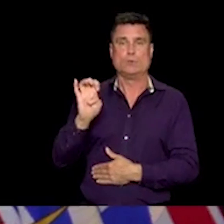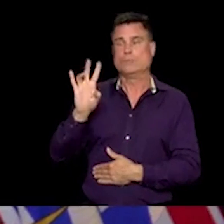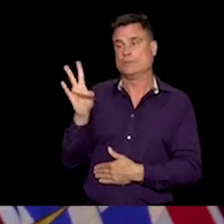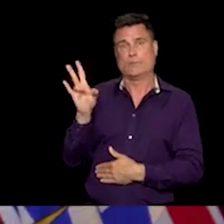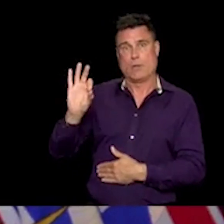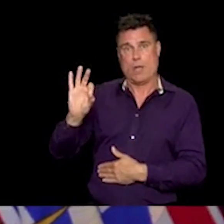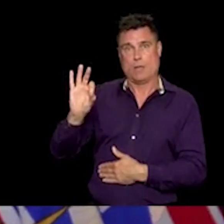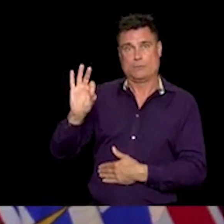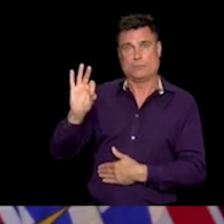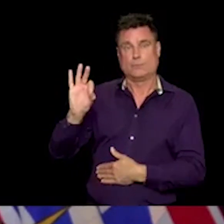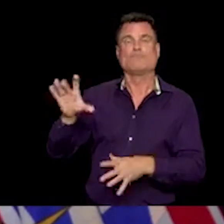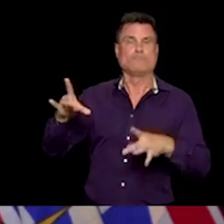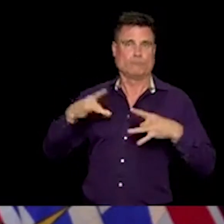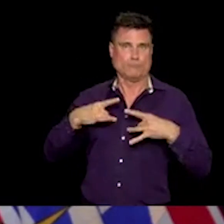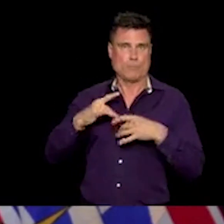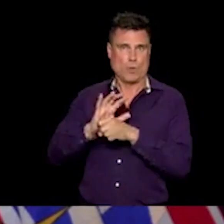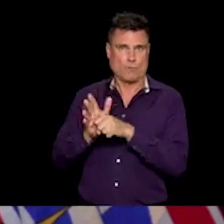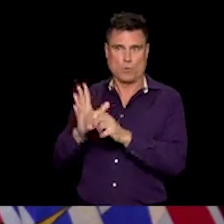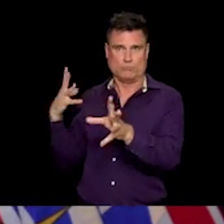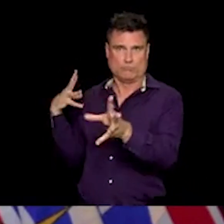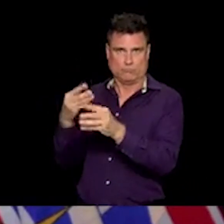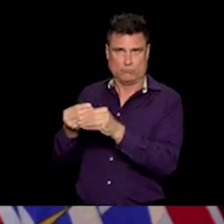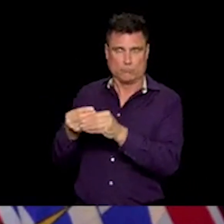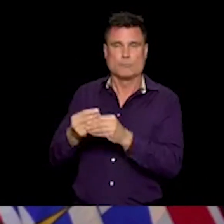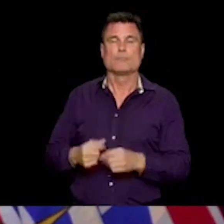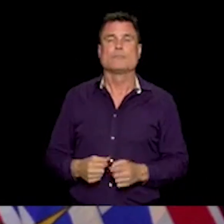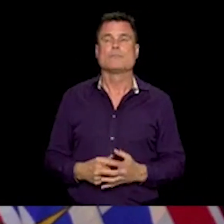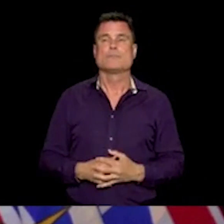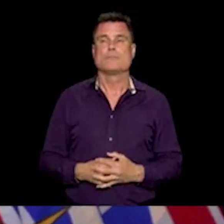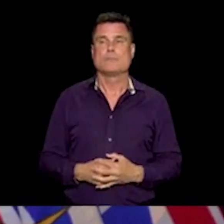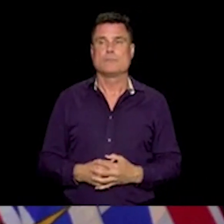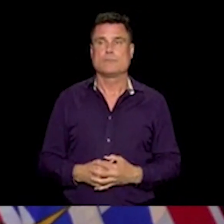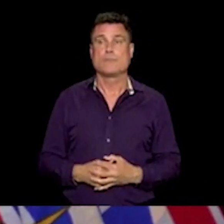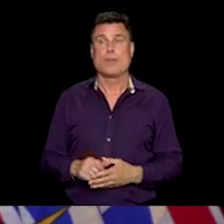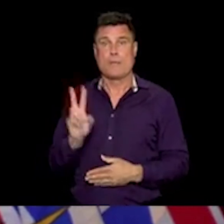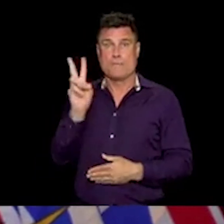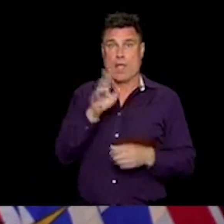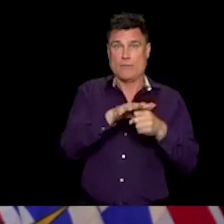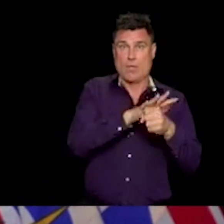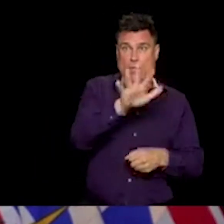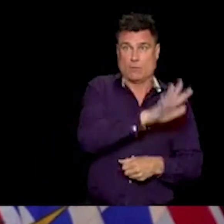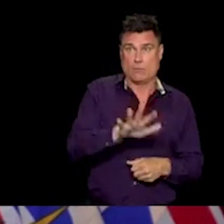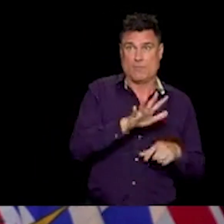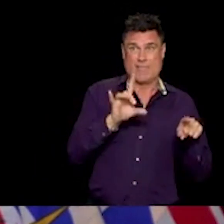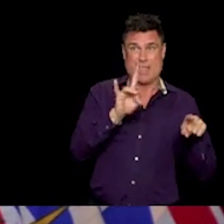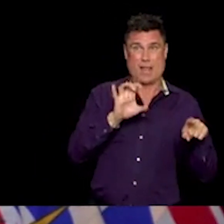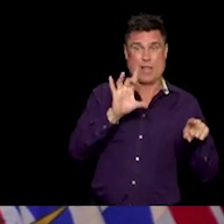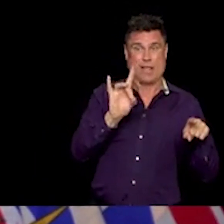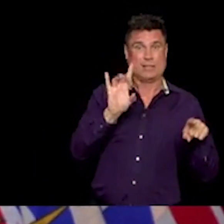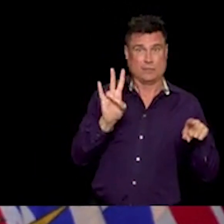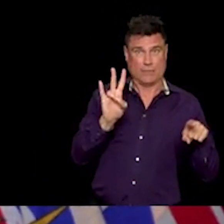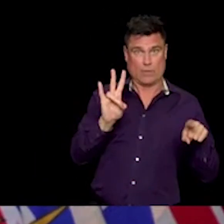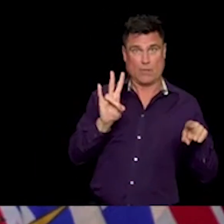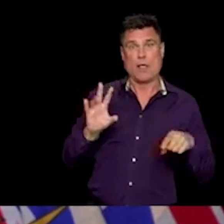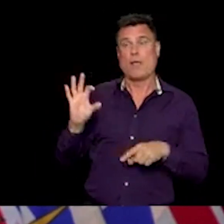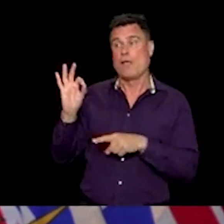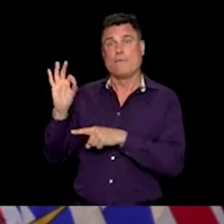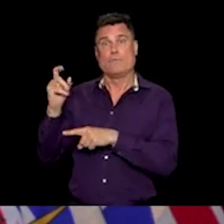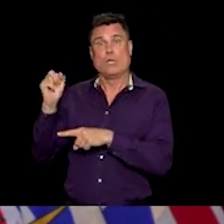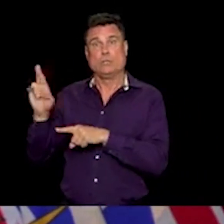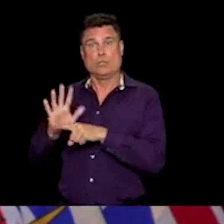2,479 people who have tested positive for COVID-19 in BC. That includes 887 people in the